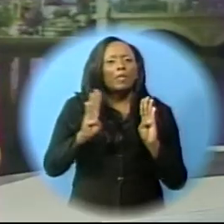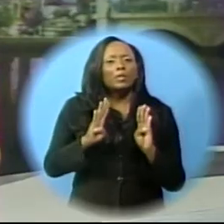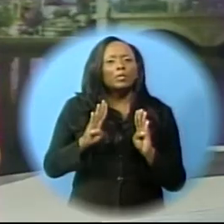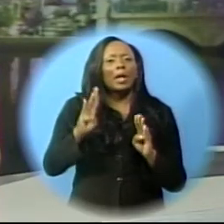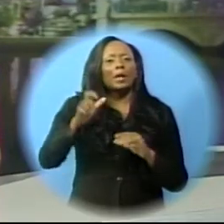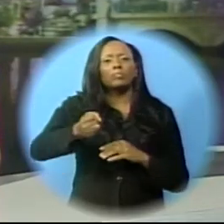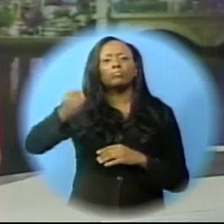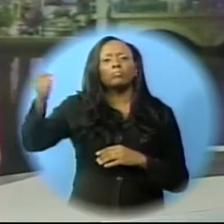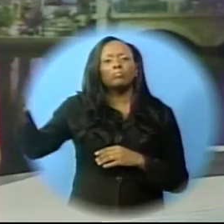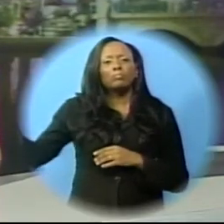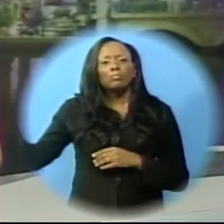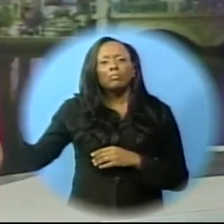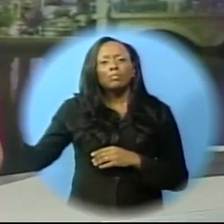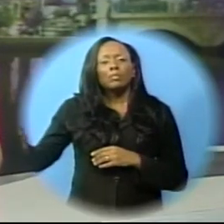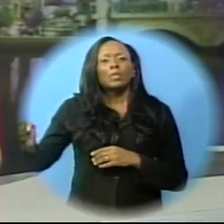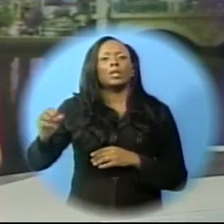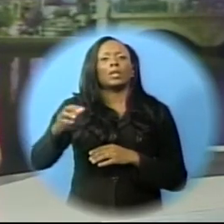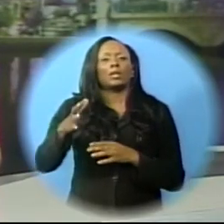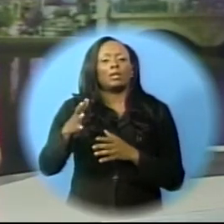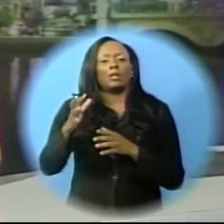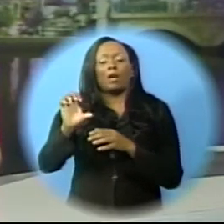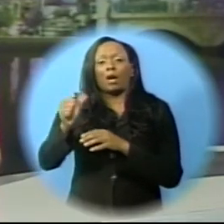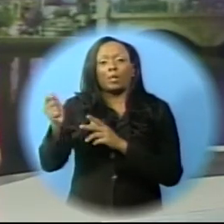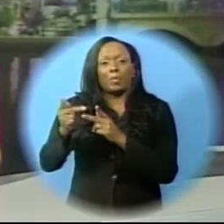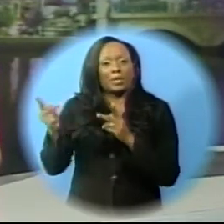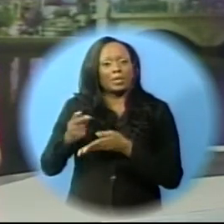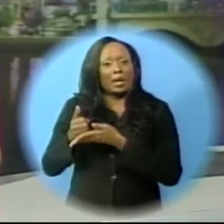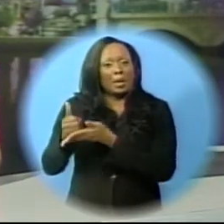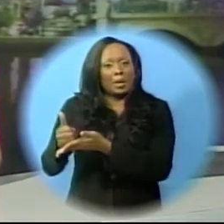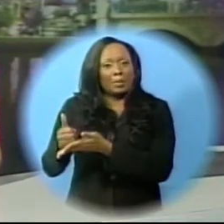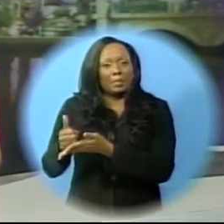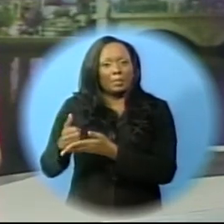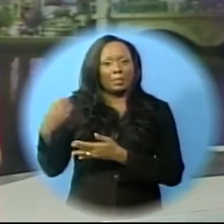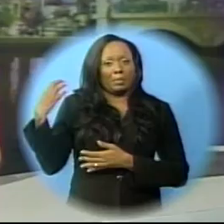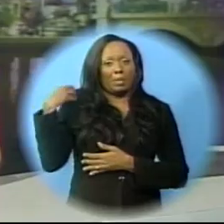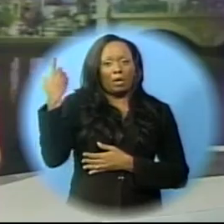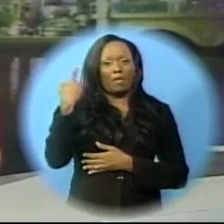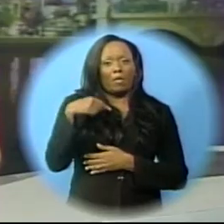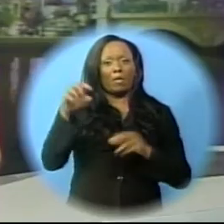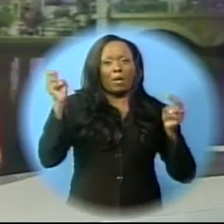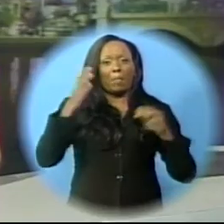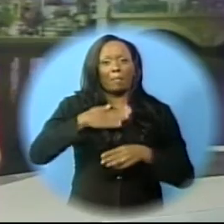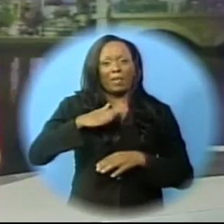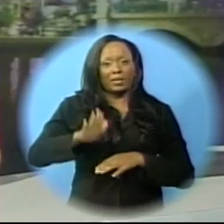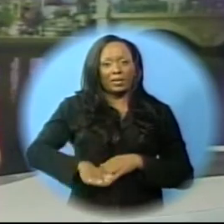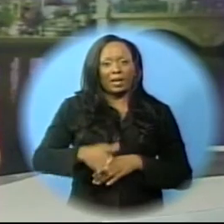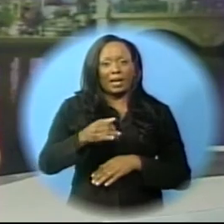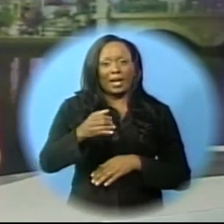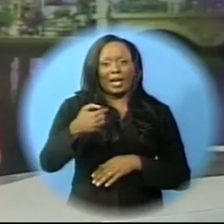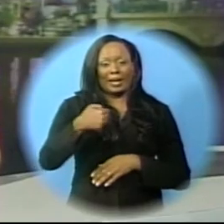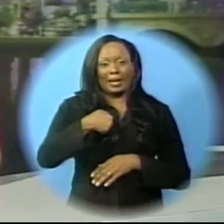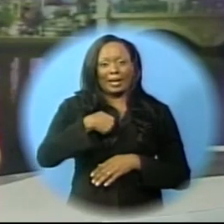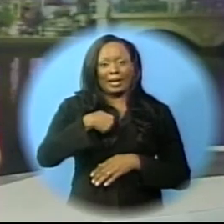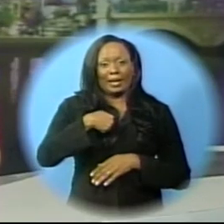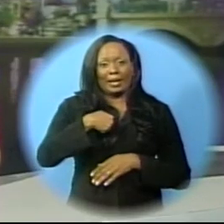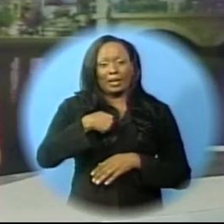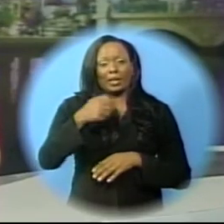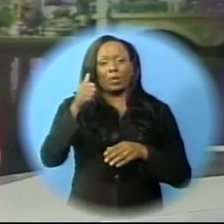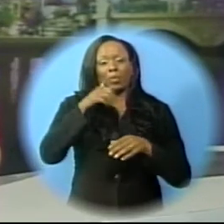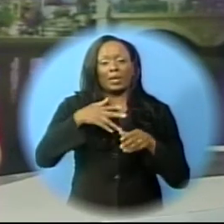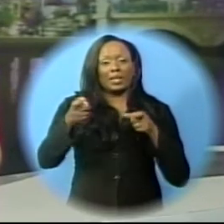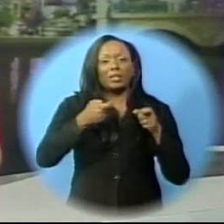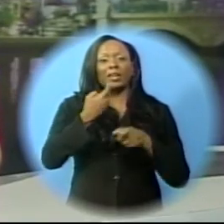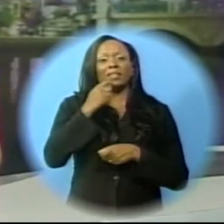for parents to get some help raising their children, and that's the view of the chairperson of the My Child and I charity, Francine